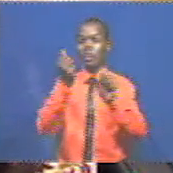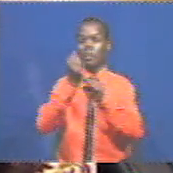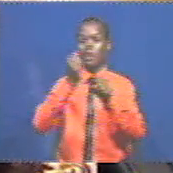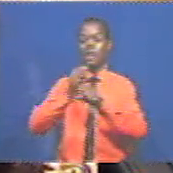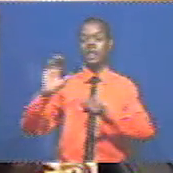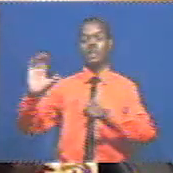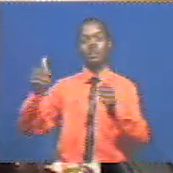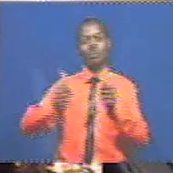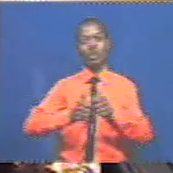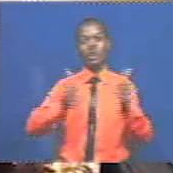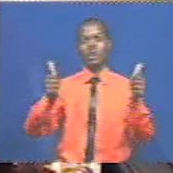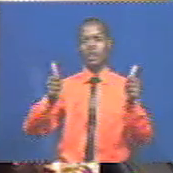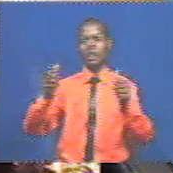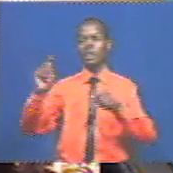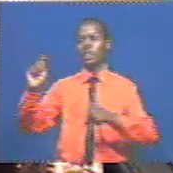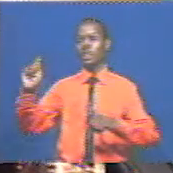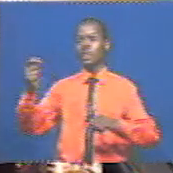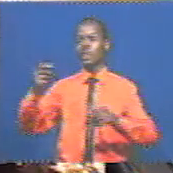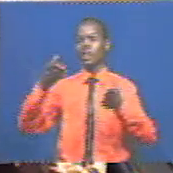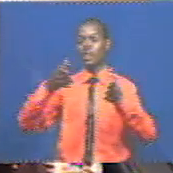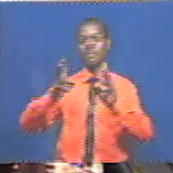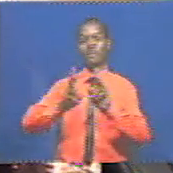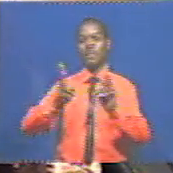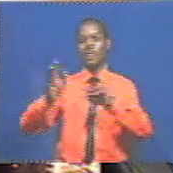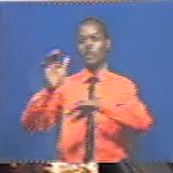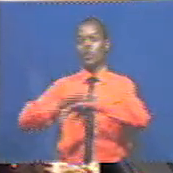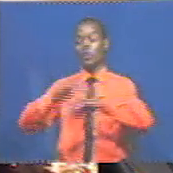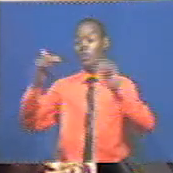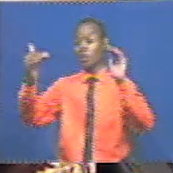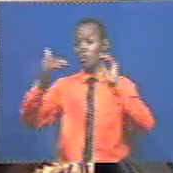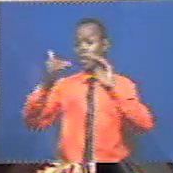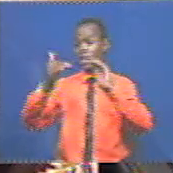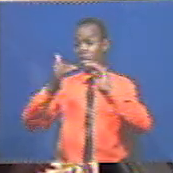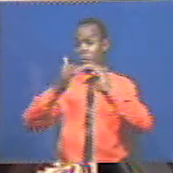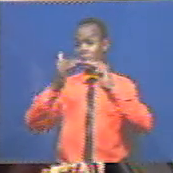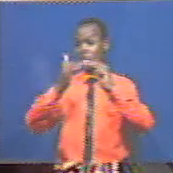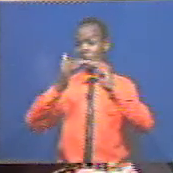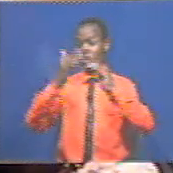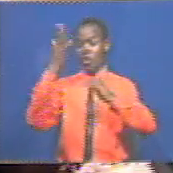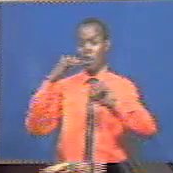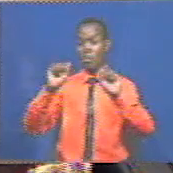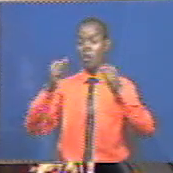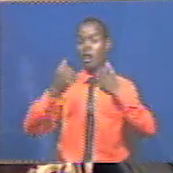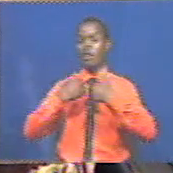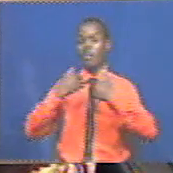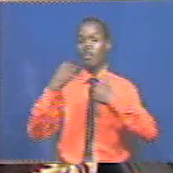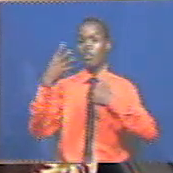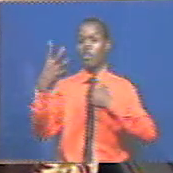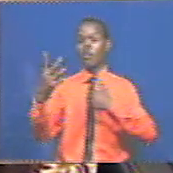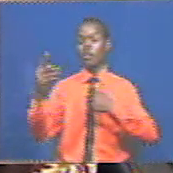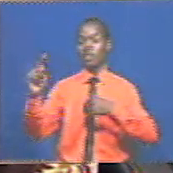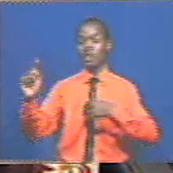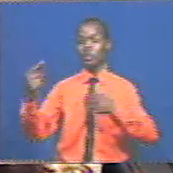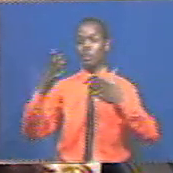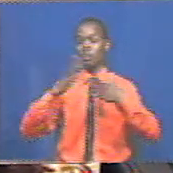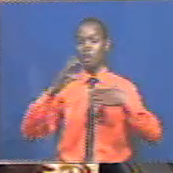right yes and I think for Kenya this is a very good event because there'll be a four thousand at least 3,000 or 4,000 people will be